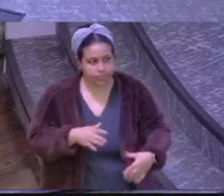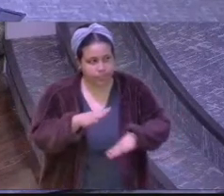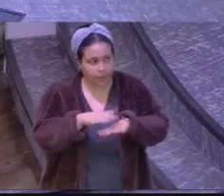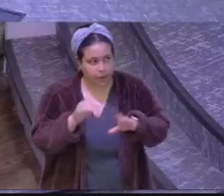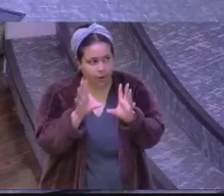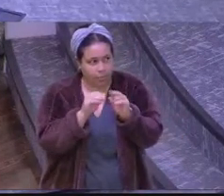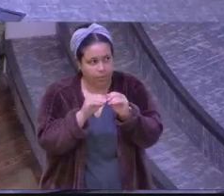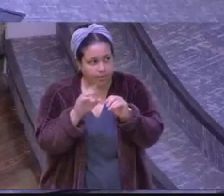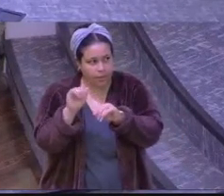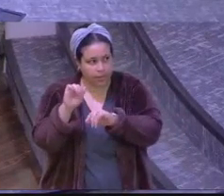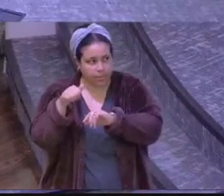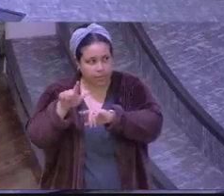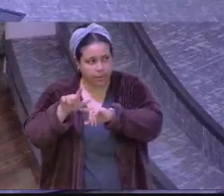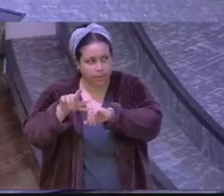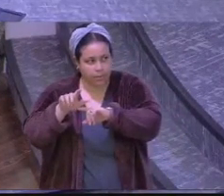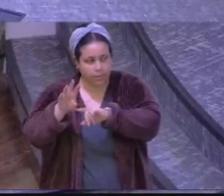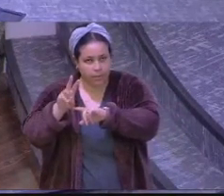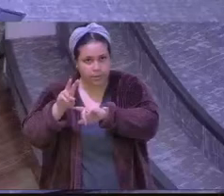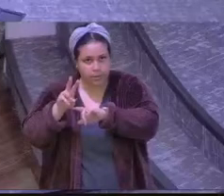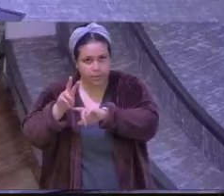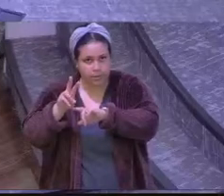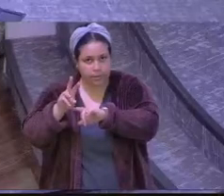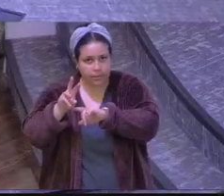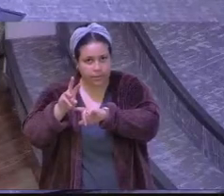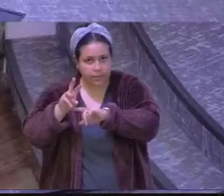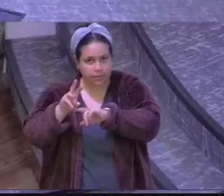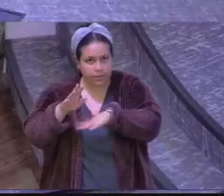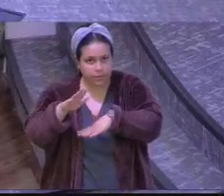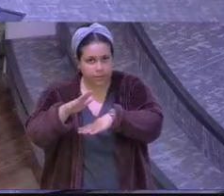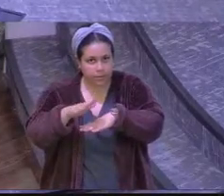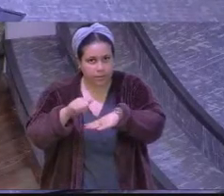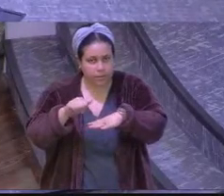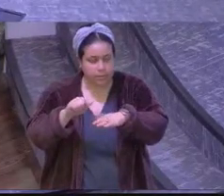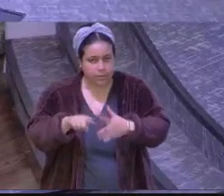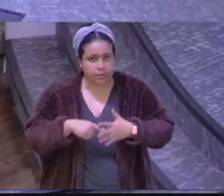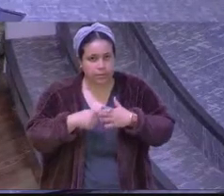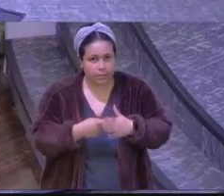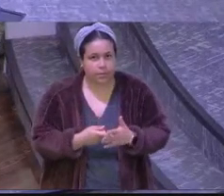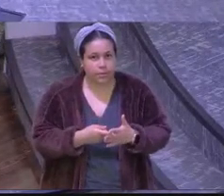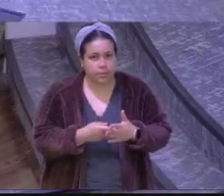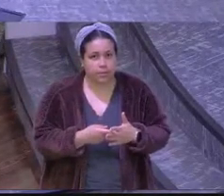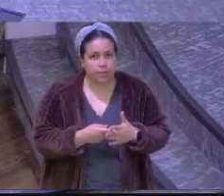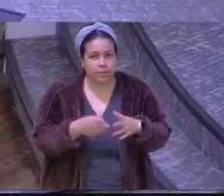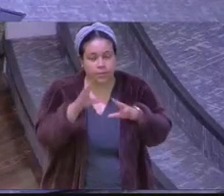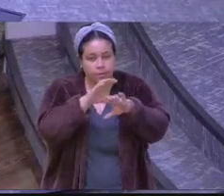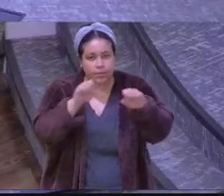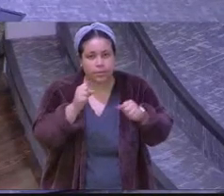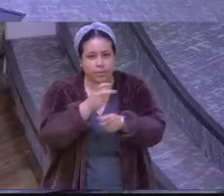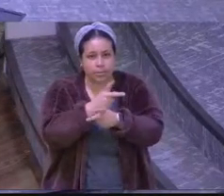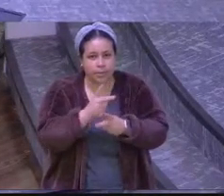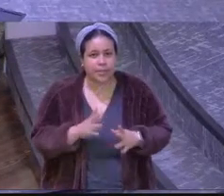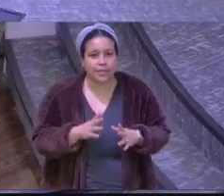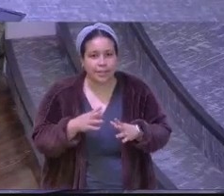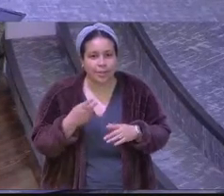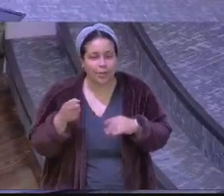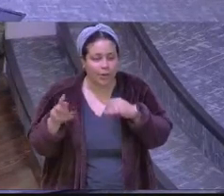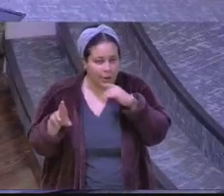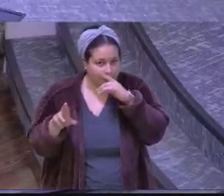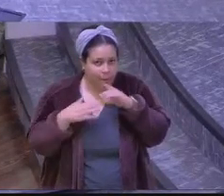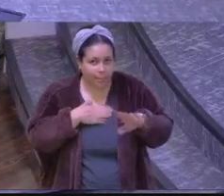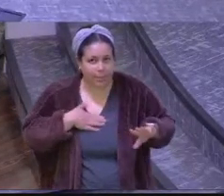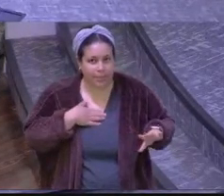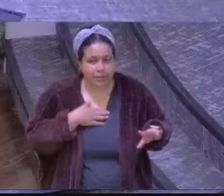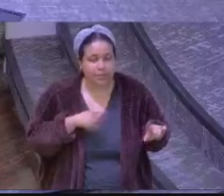Where's my agenda? Okay. All right, let's go ahead and call the meeting to order. Superintendent Hooker, would you please do roll call? Yes,